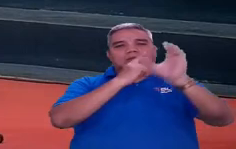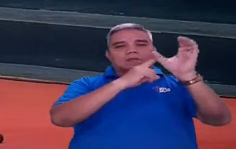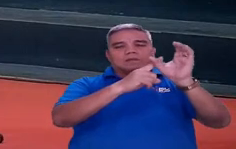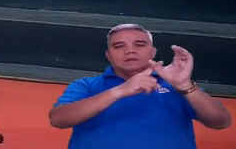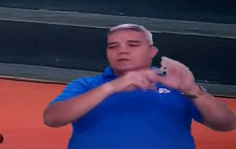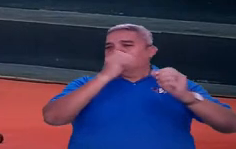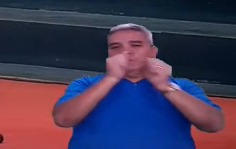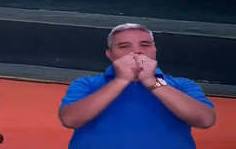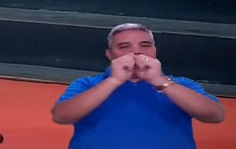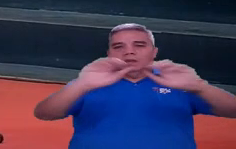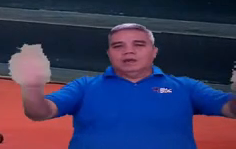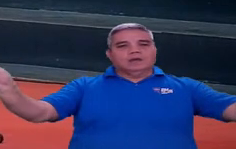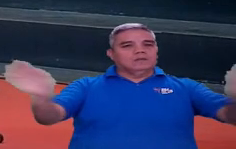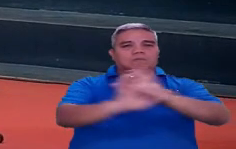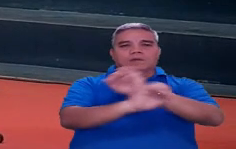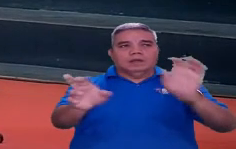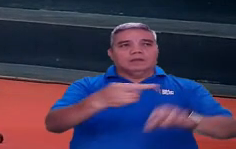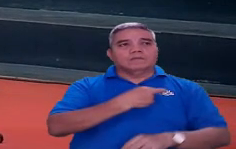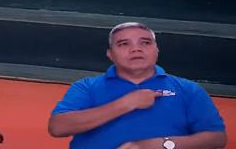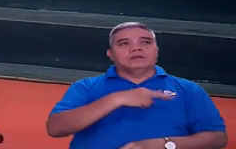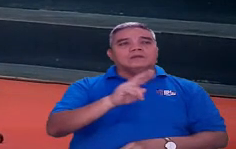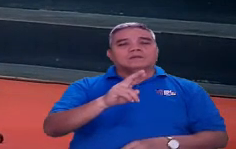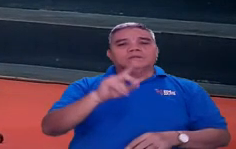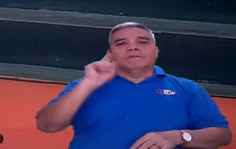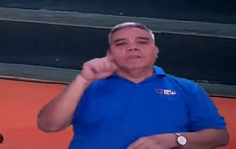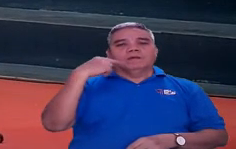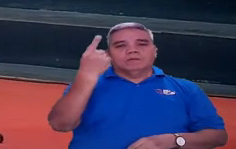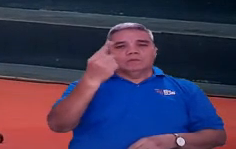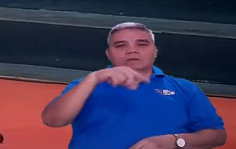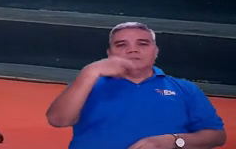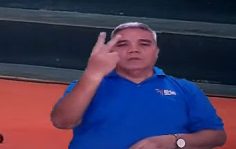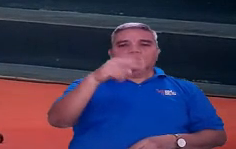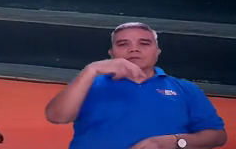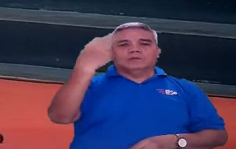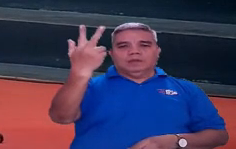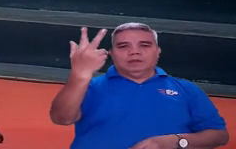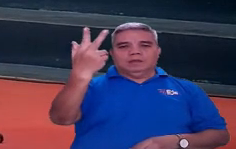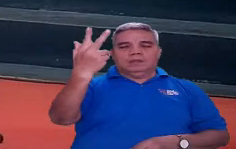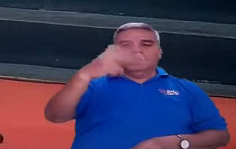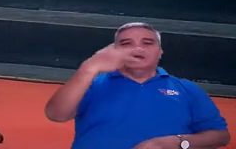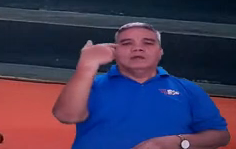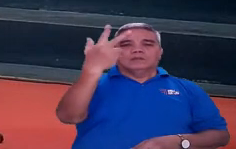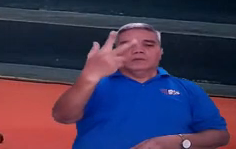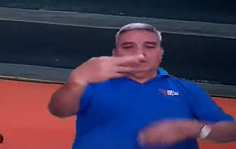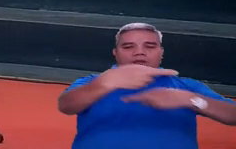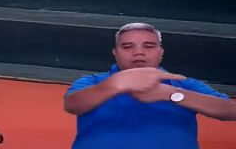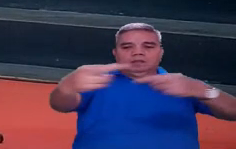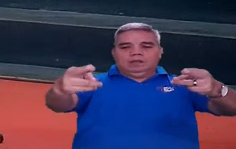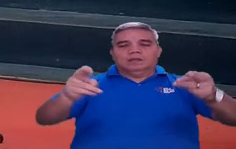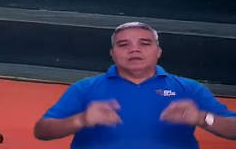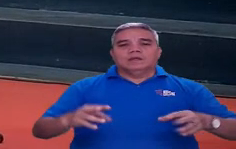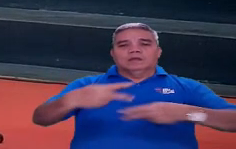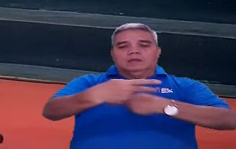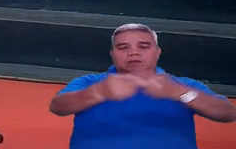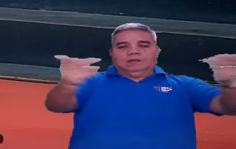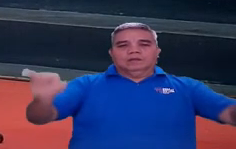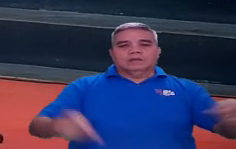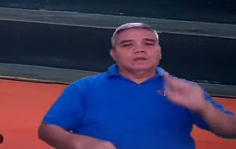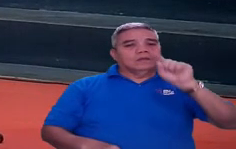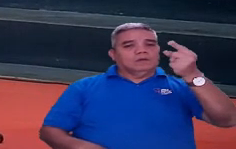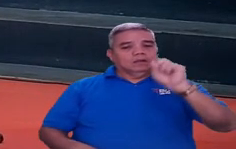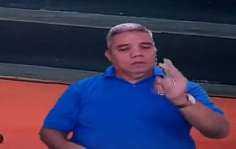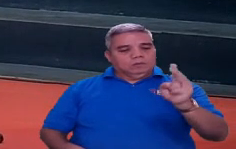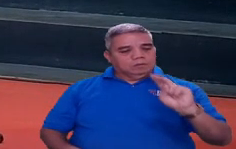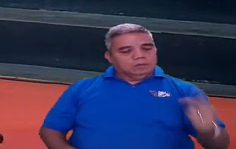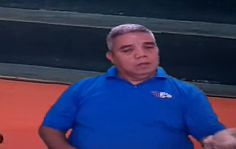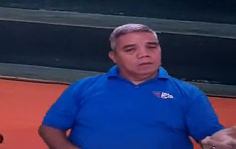without religion. And one, two, three survey says that in every 3 seconds,